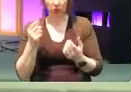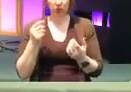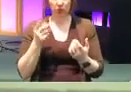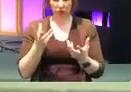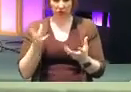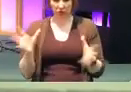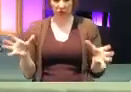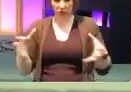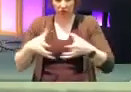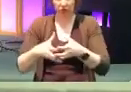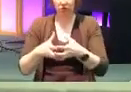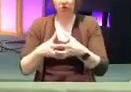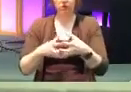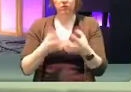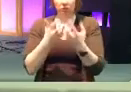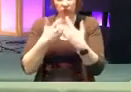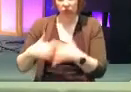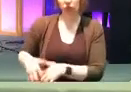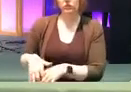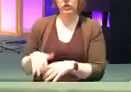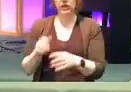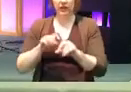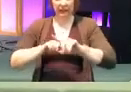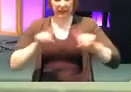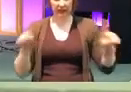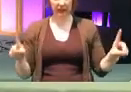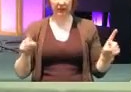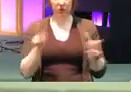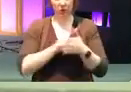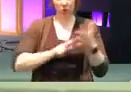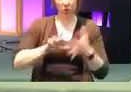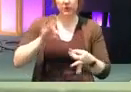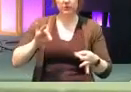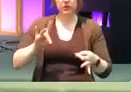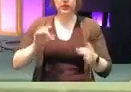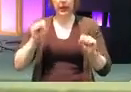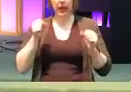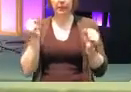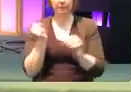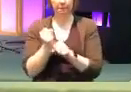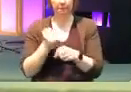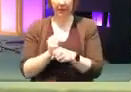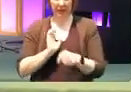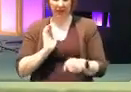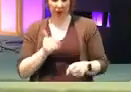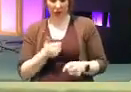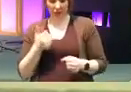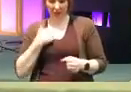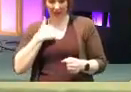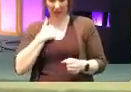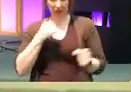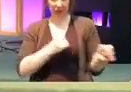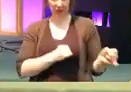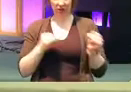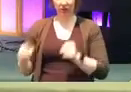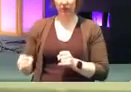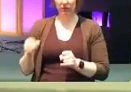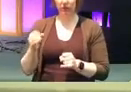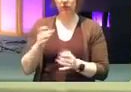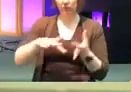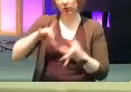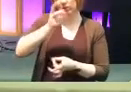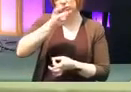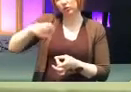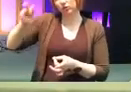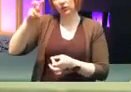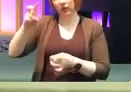the congregation and within the assembly, and the difference that the Holy Spirit can make even just in our own individual spiritual journey and our